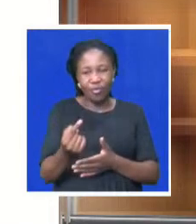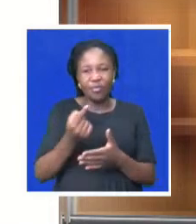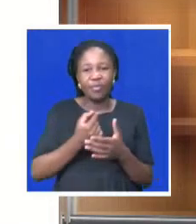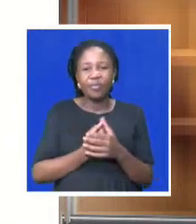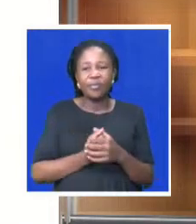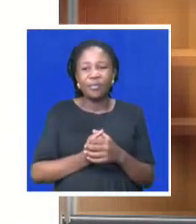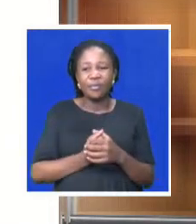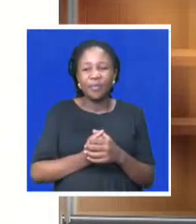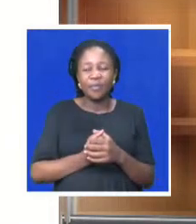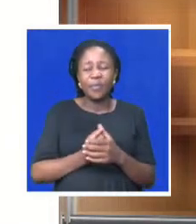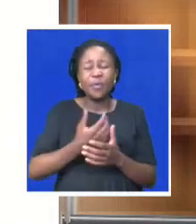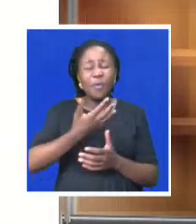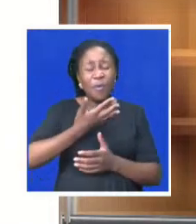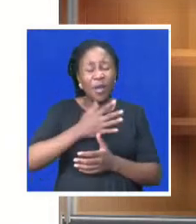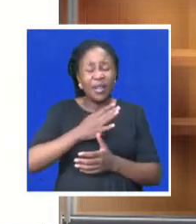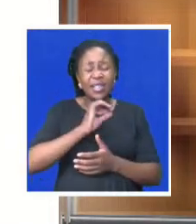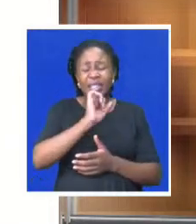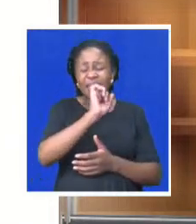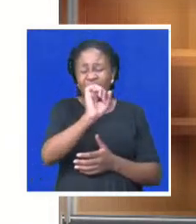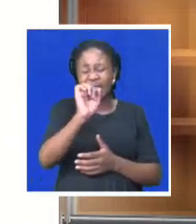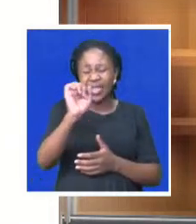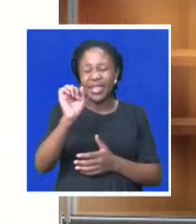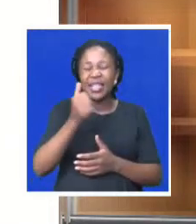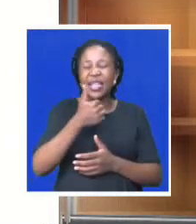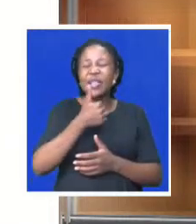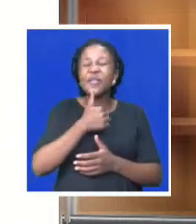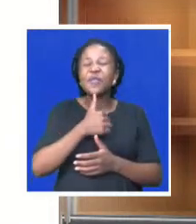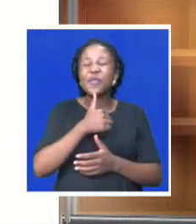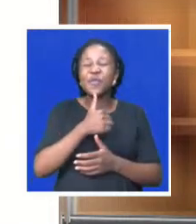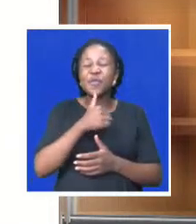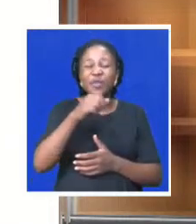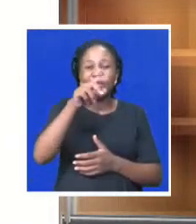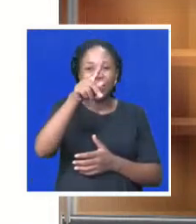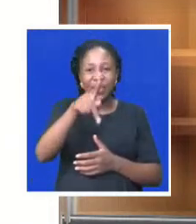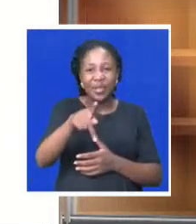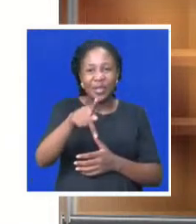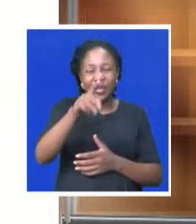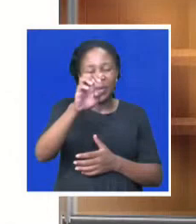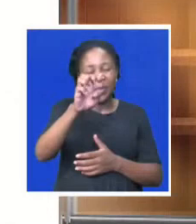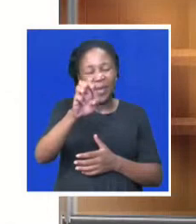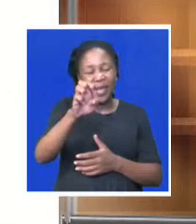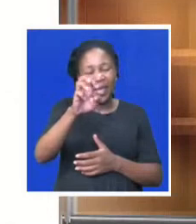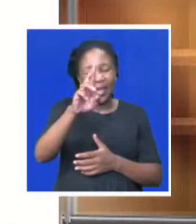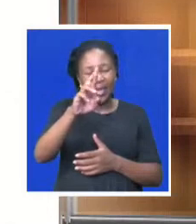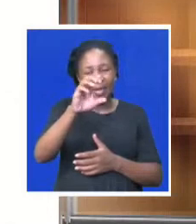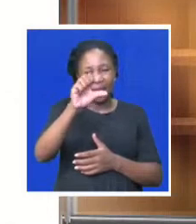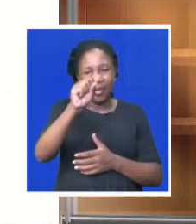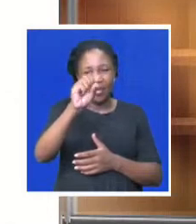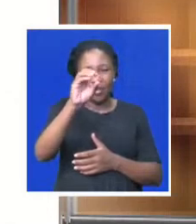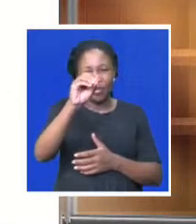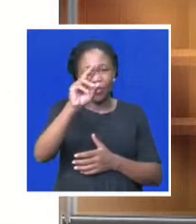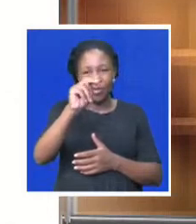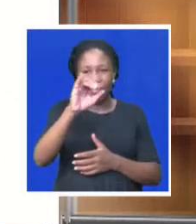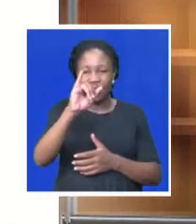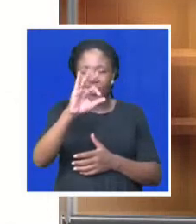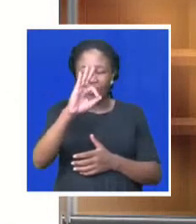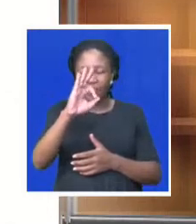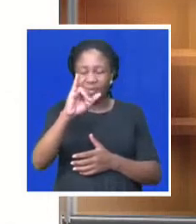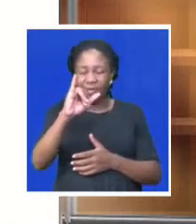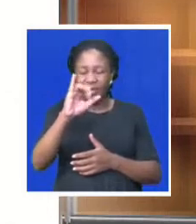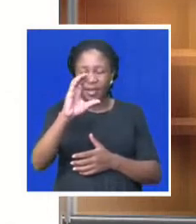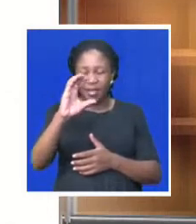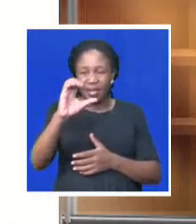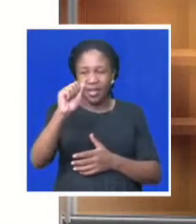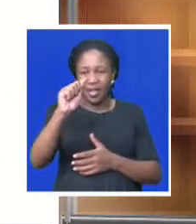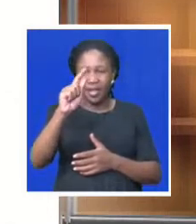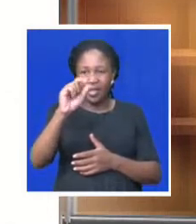wanted you to appreciate what? The element of style, which is what? Using personification in a narrative text for